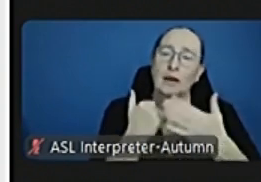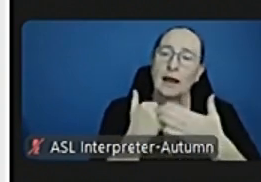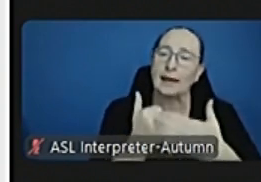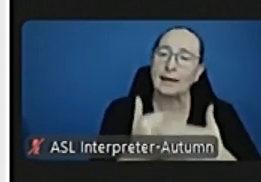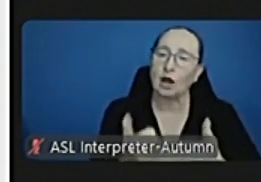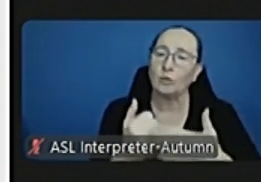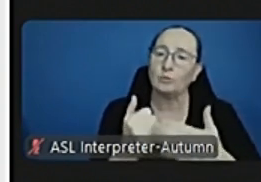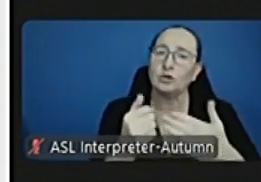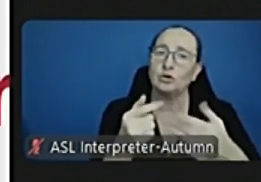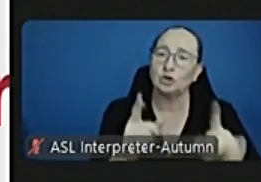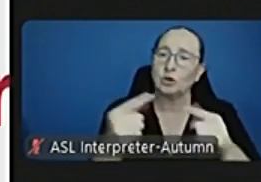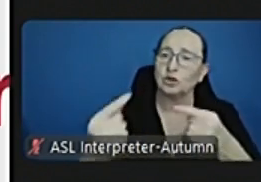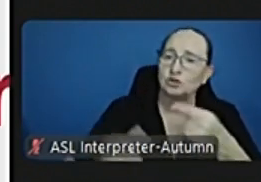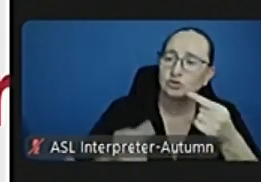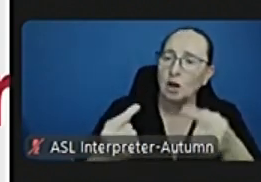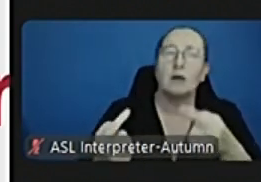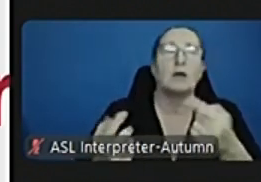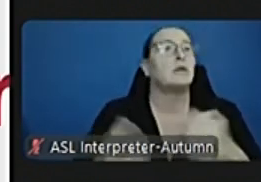struggling piece?